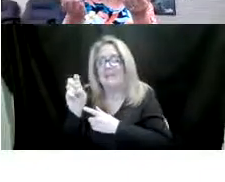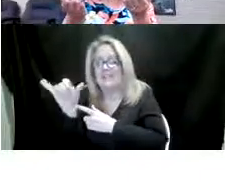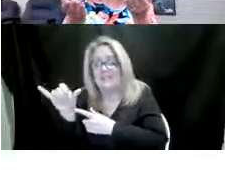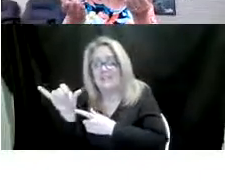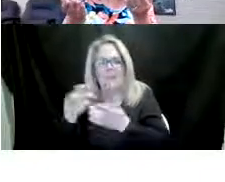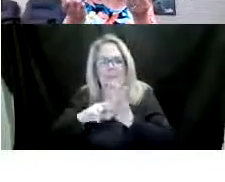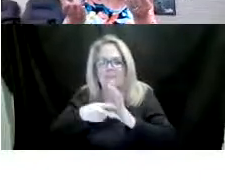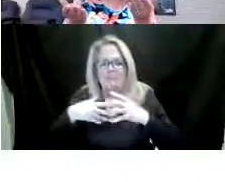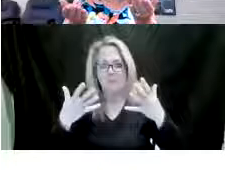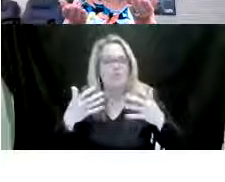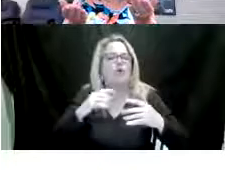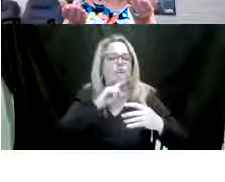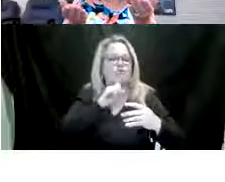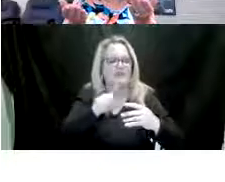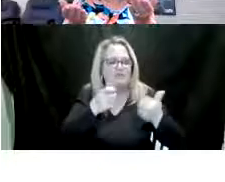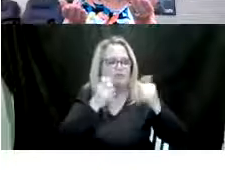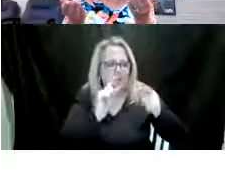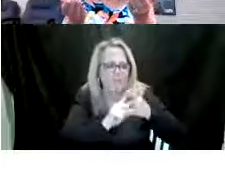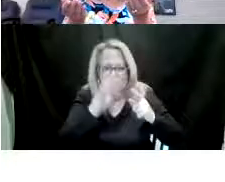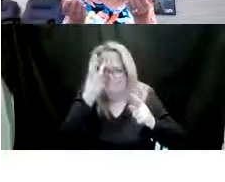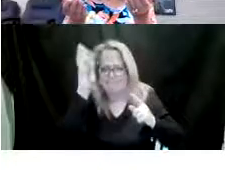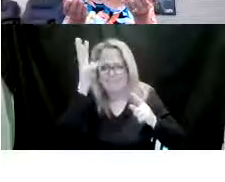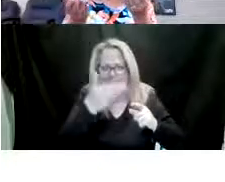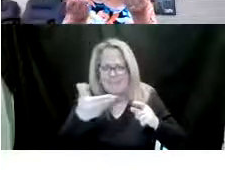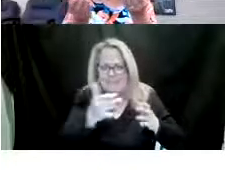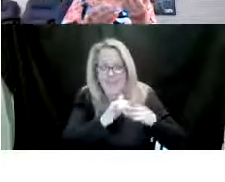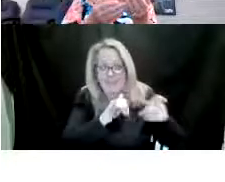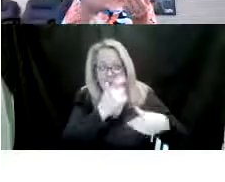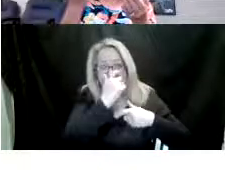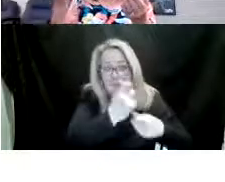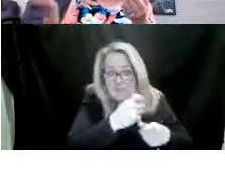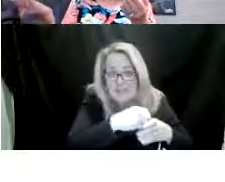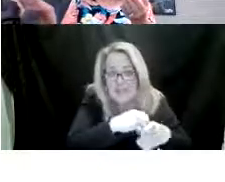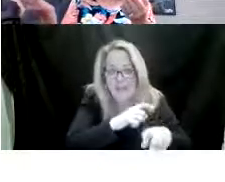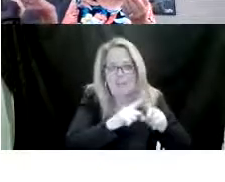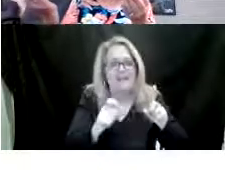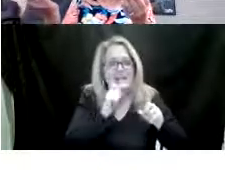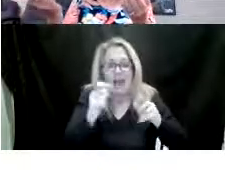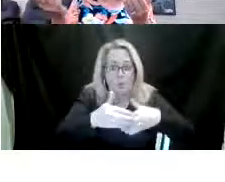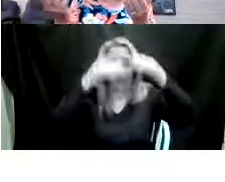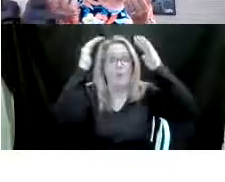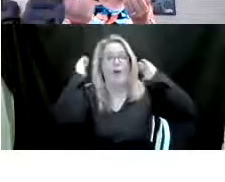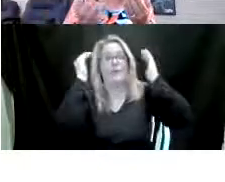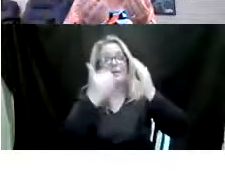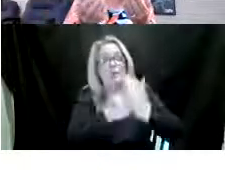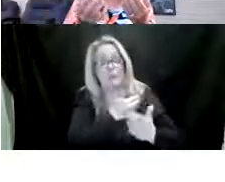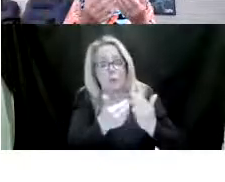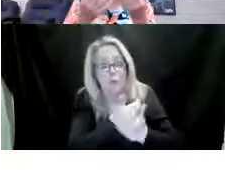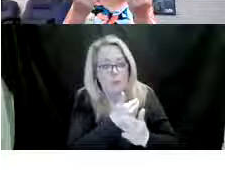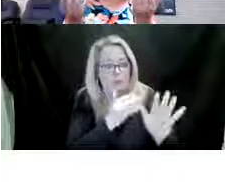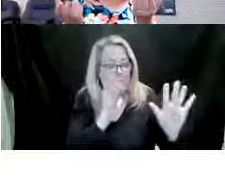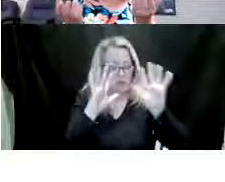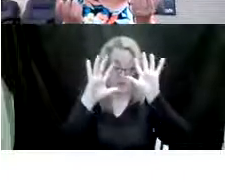have enough interest for a child, but aren't overly novel so that they are kind of threatening